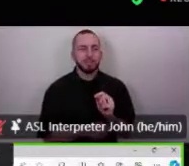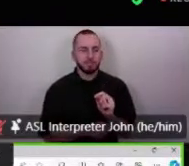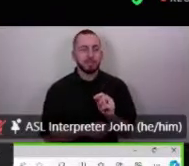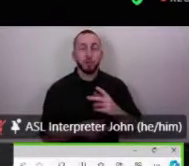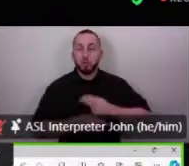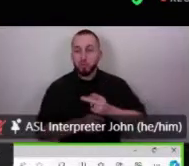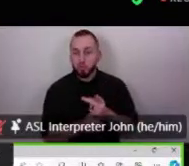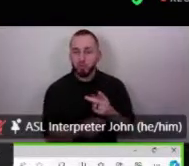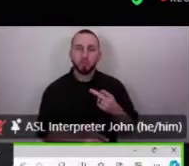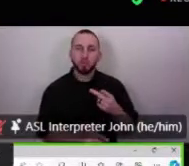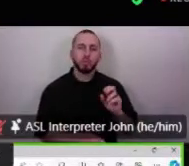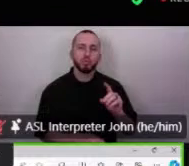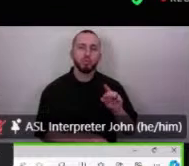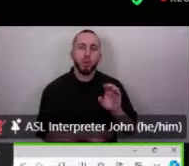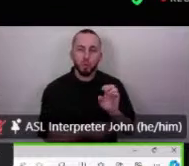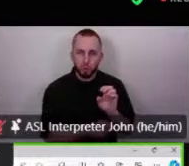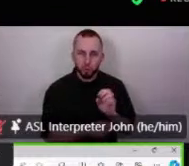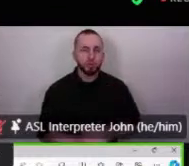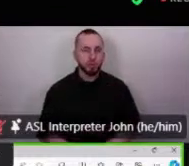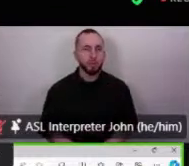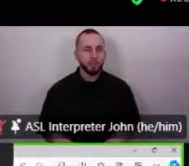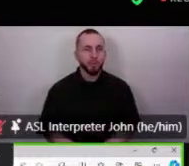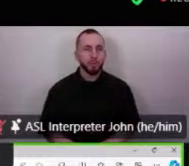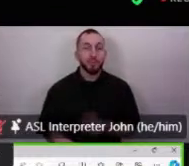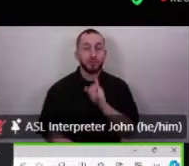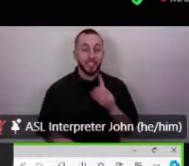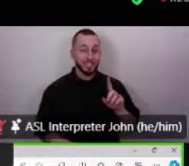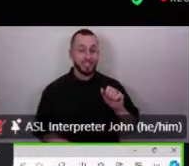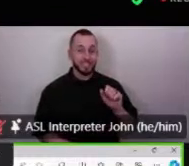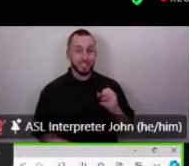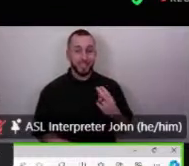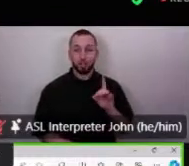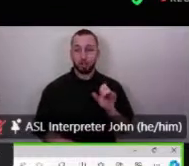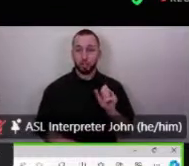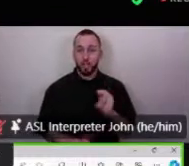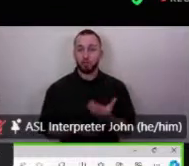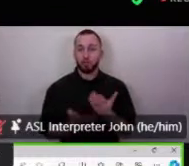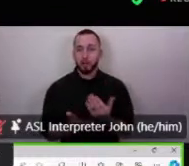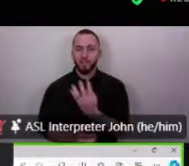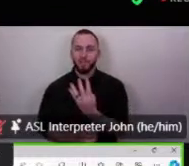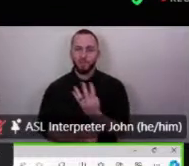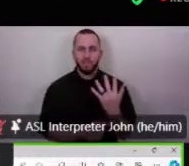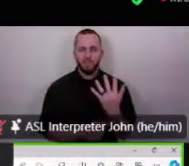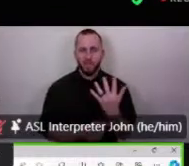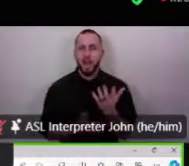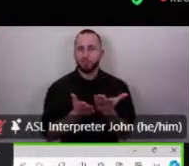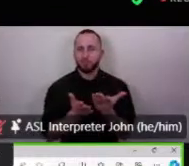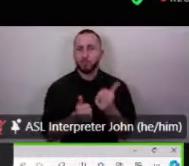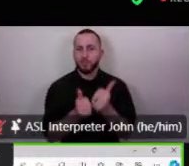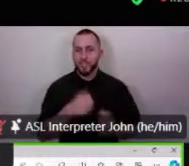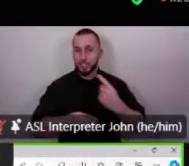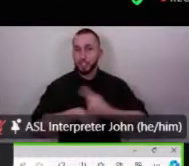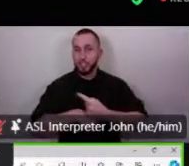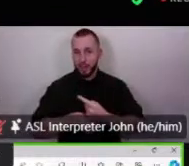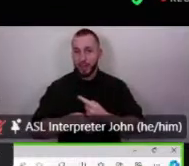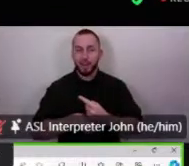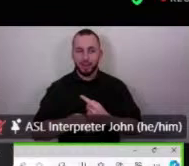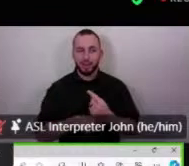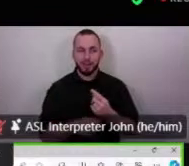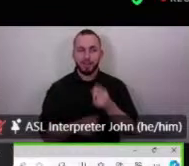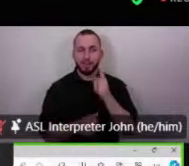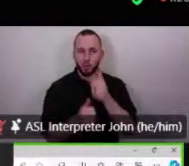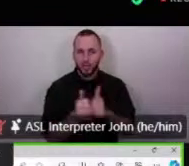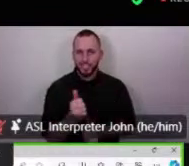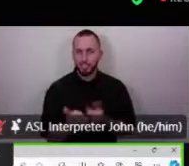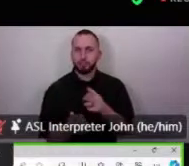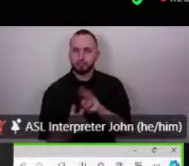And actually, the DASH diet recommends about 4 to 5 servings per day of these two food groups. But you'll see, depending